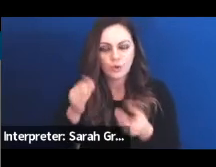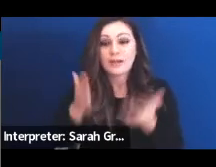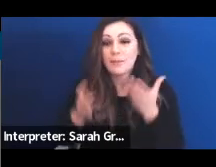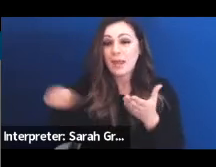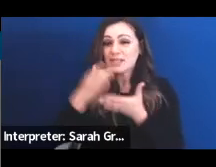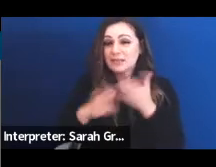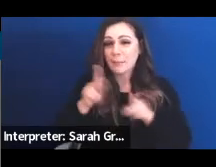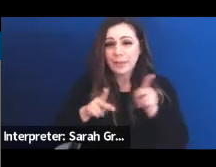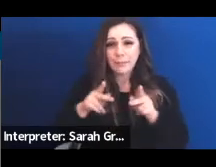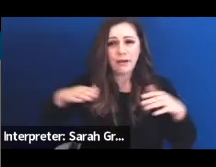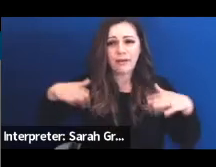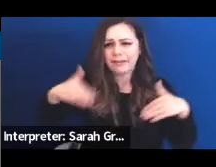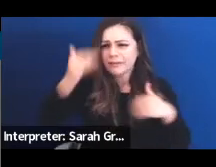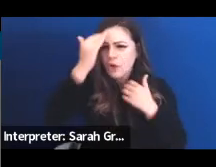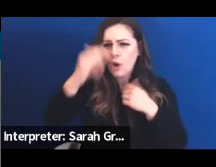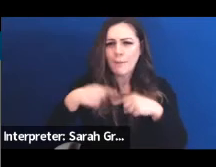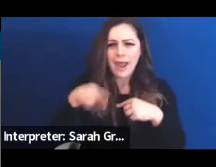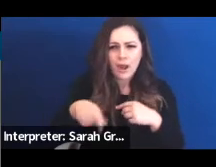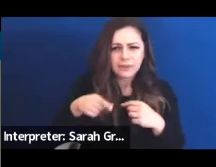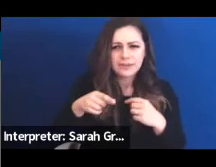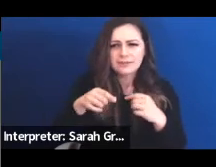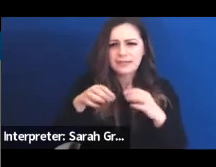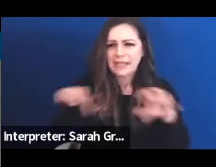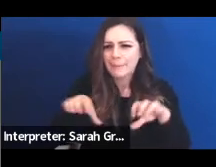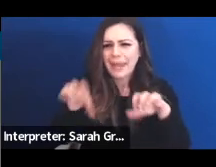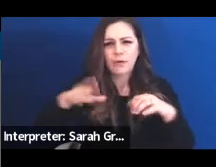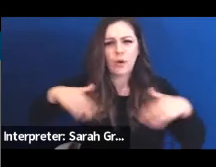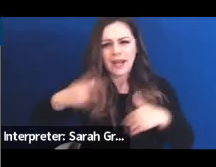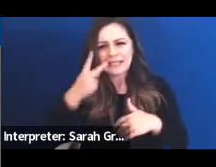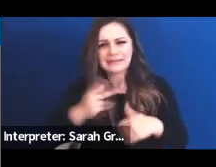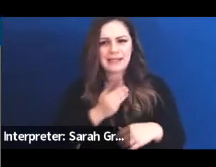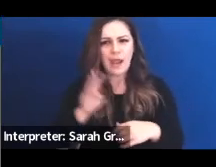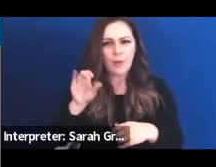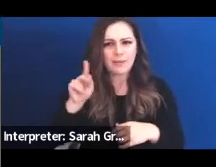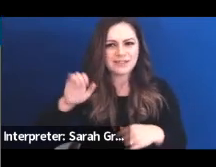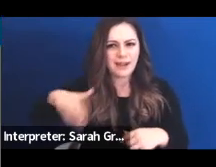our website or social platform yet. Absolutely.